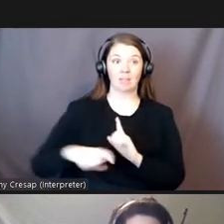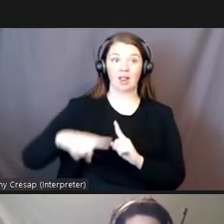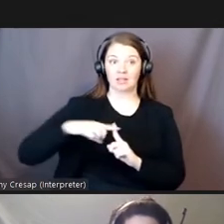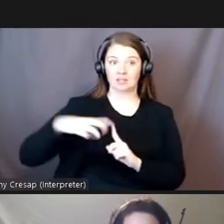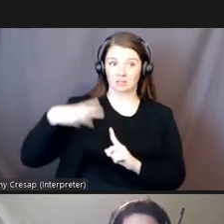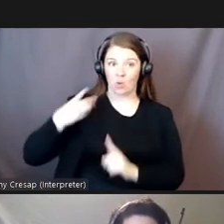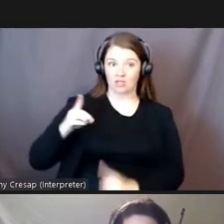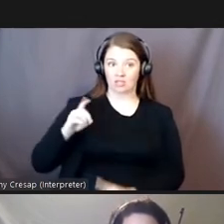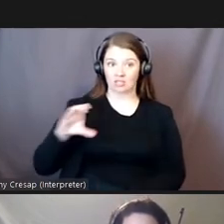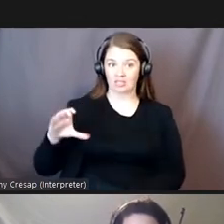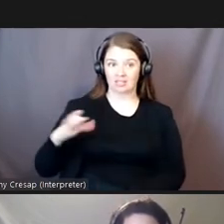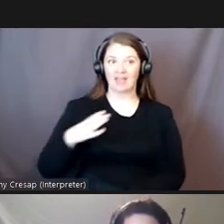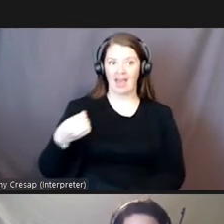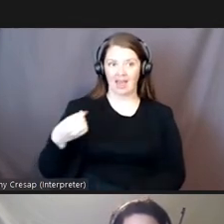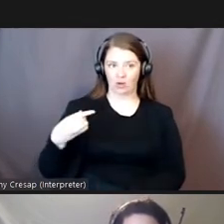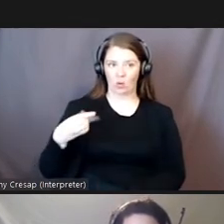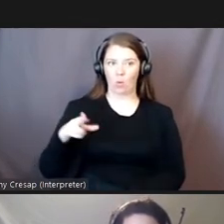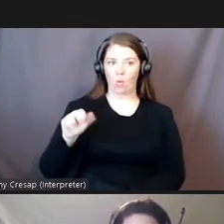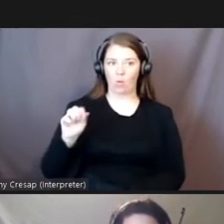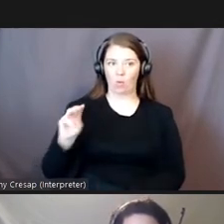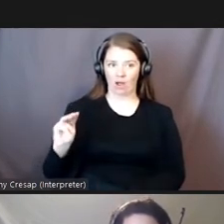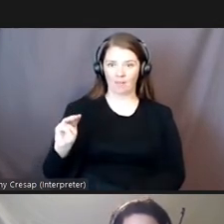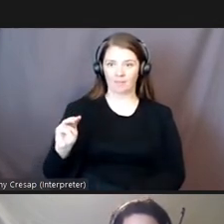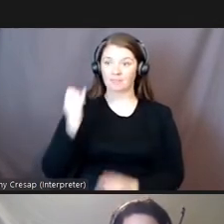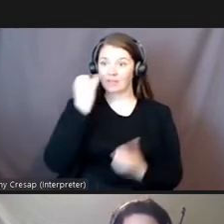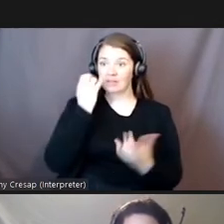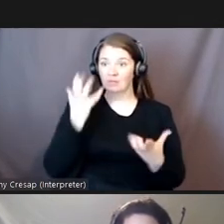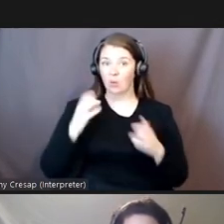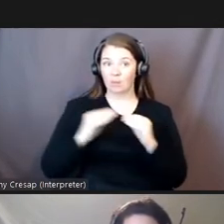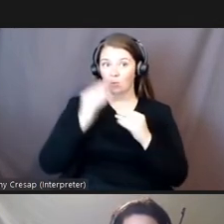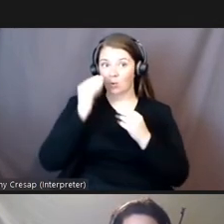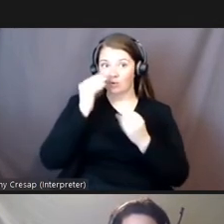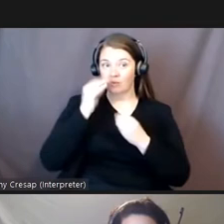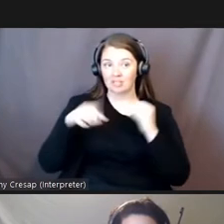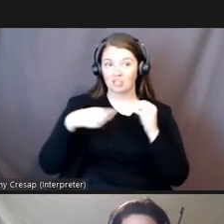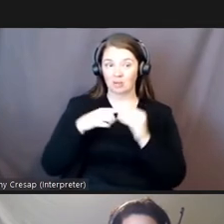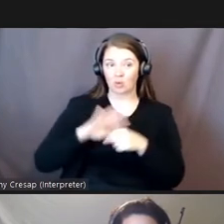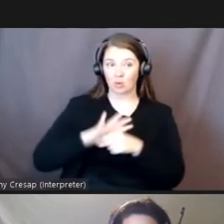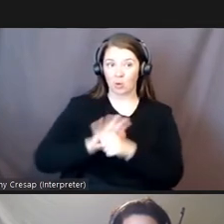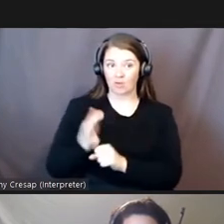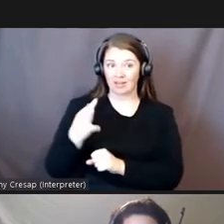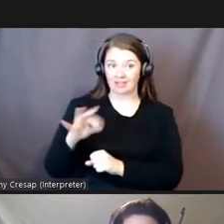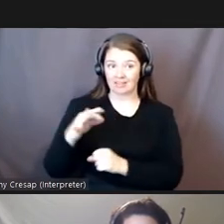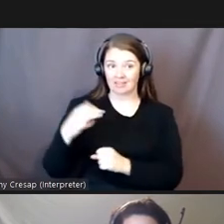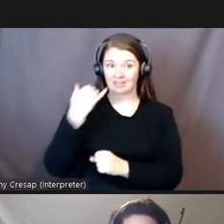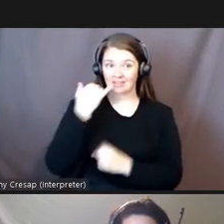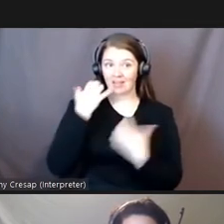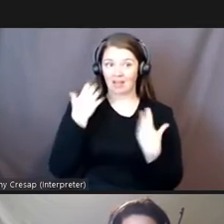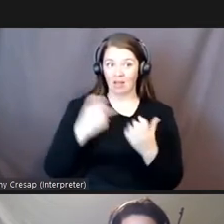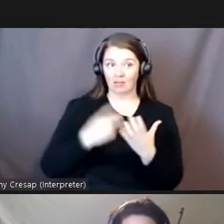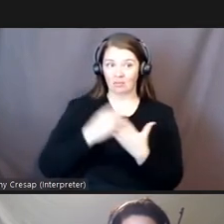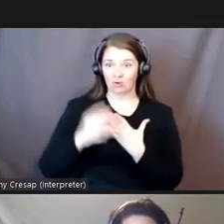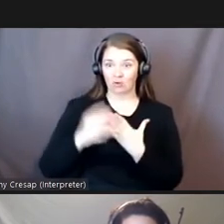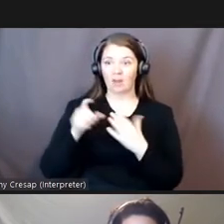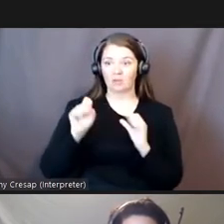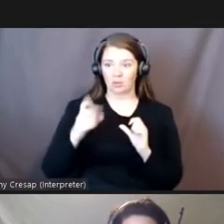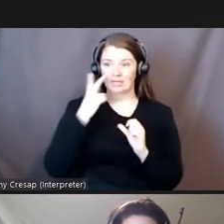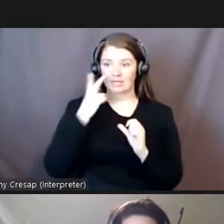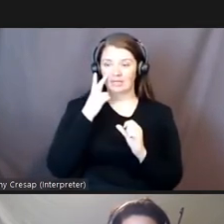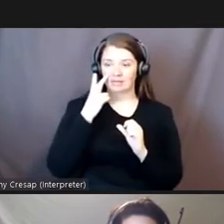and Guam. For more information about the COVID-19 telehealth program, you can